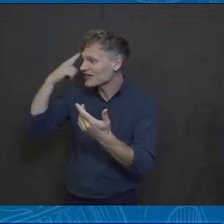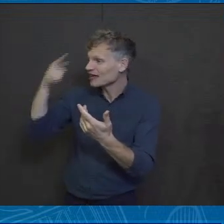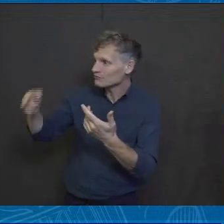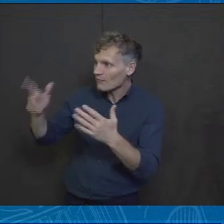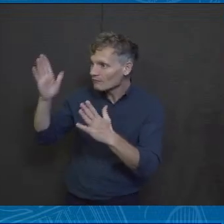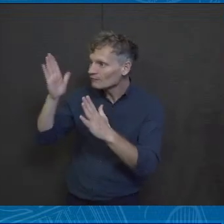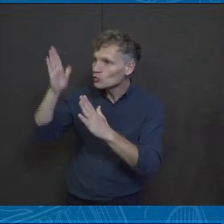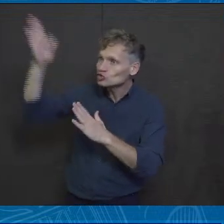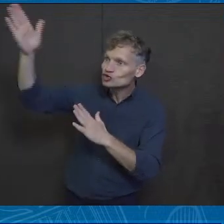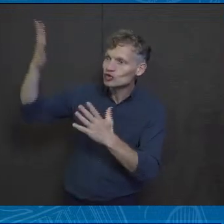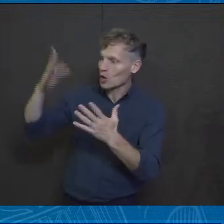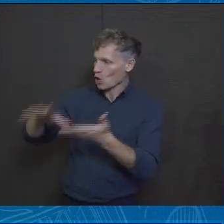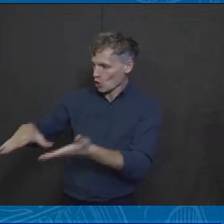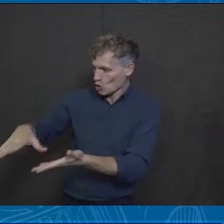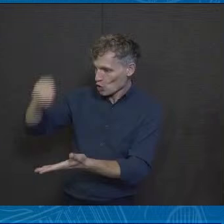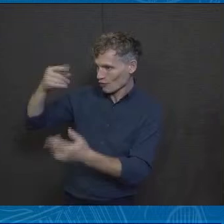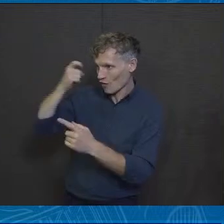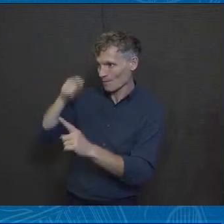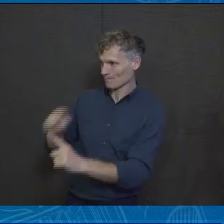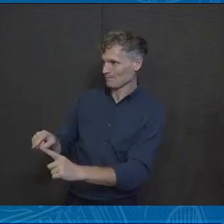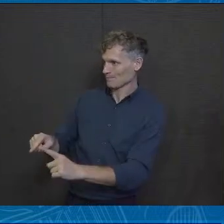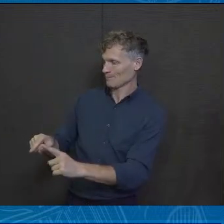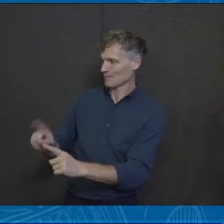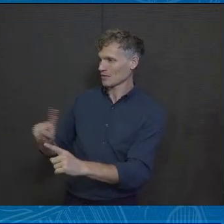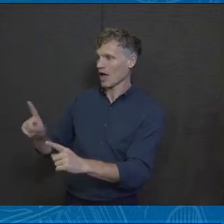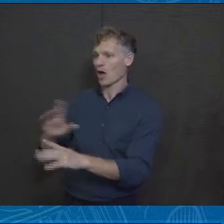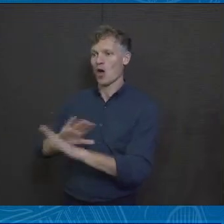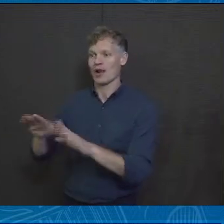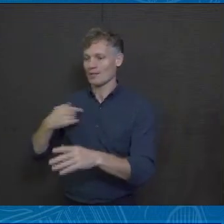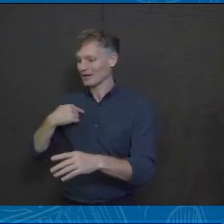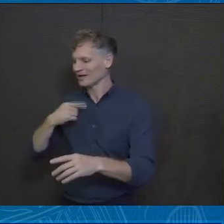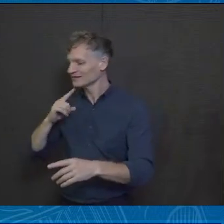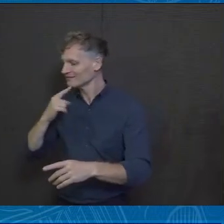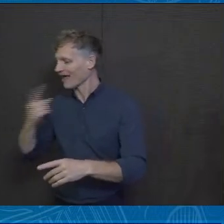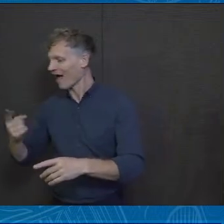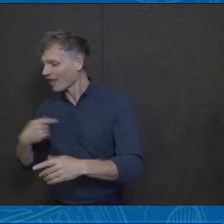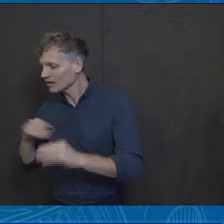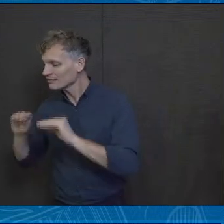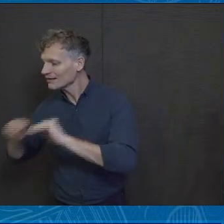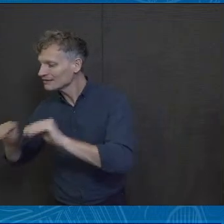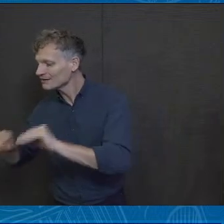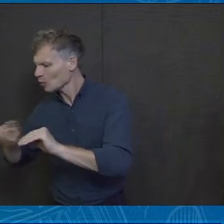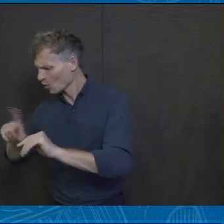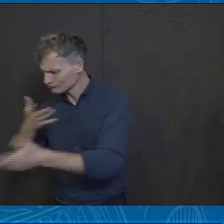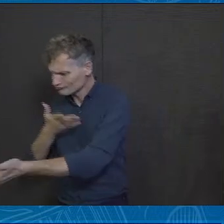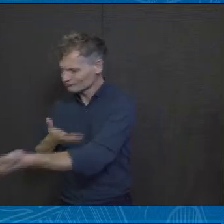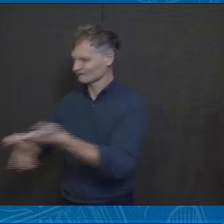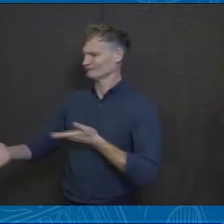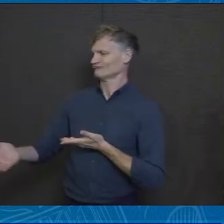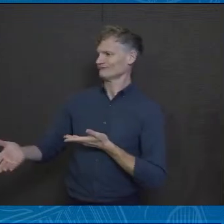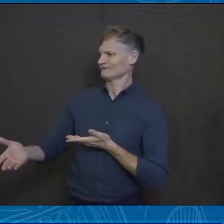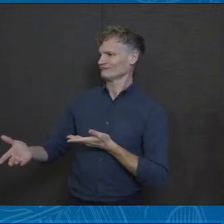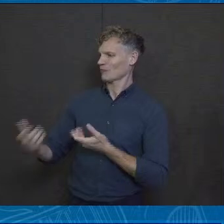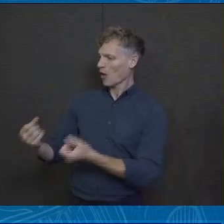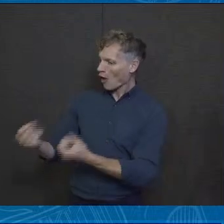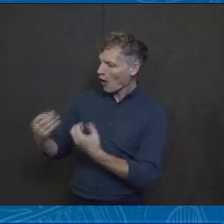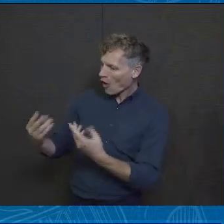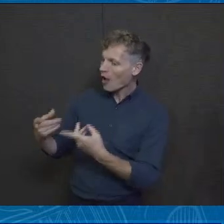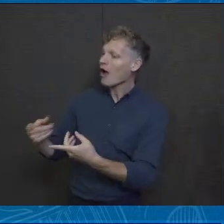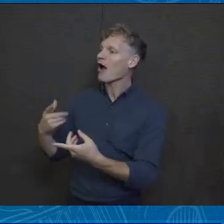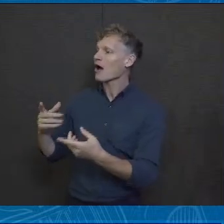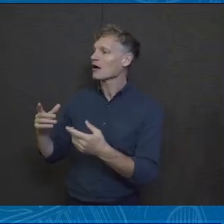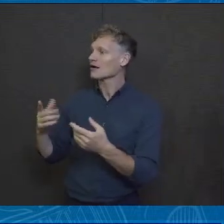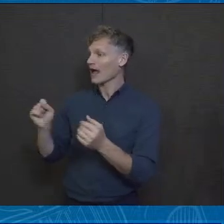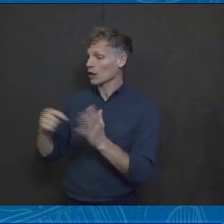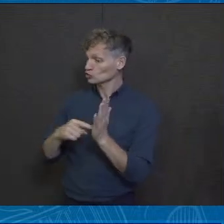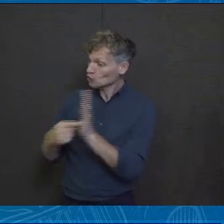learn from you, not only ourselves, but we exchange the idea. We exchange the data with the school student, university student, and